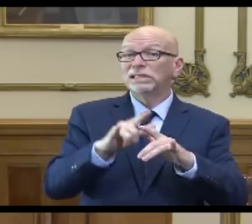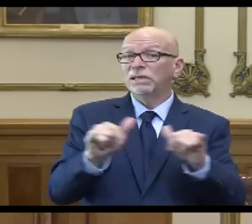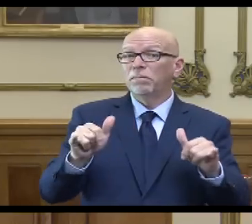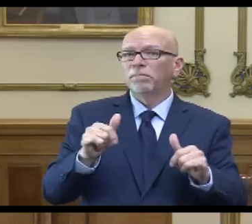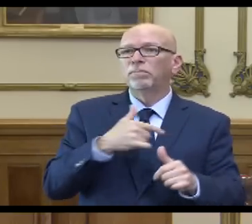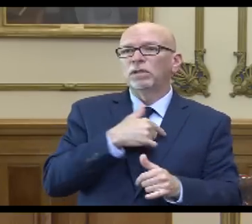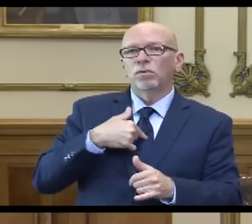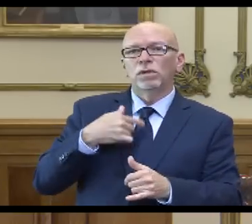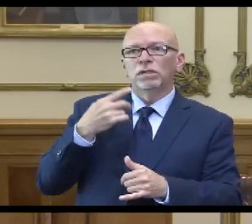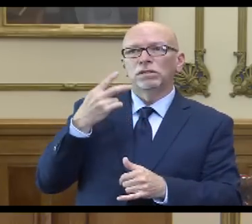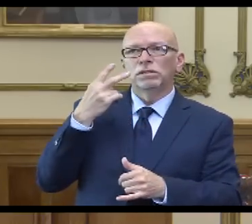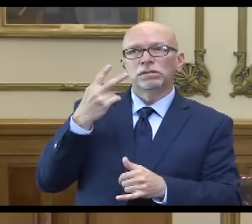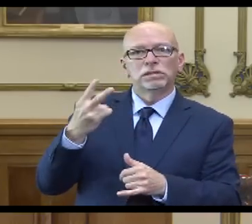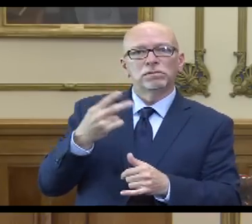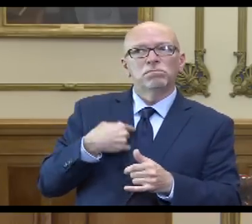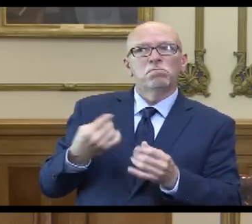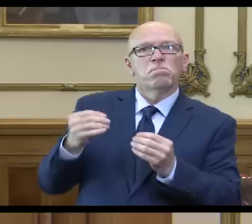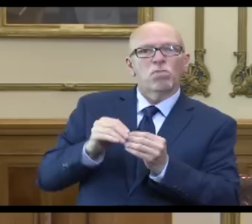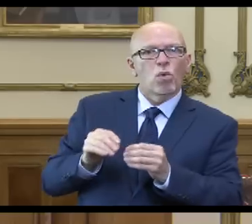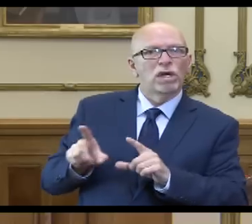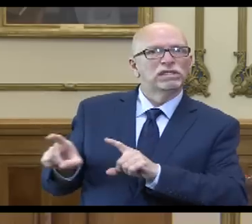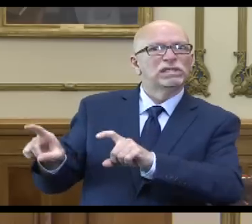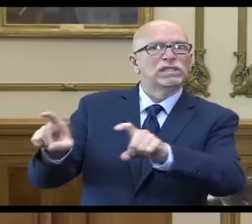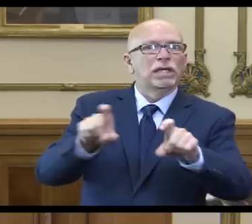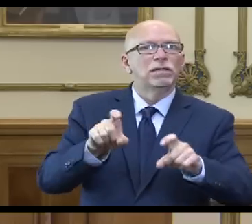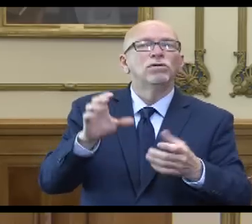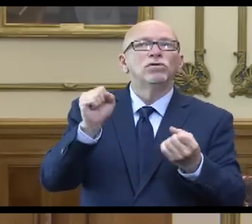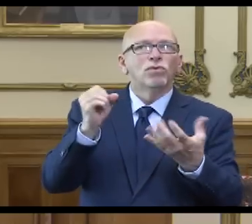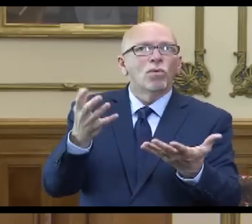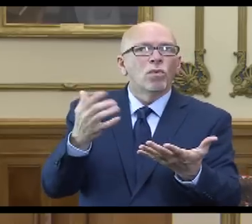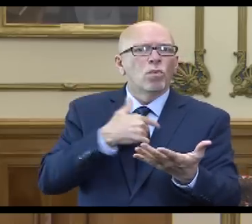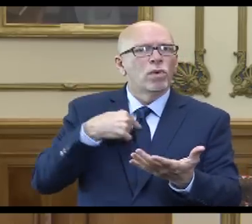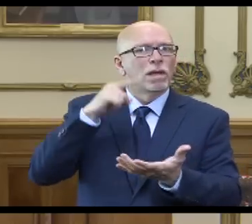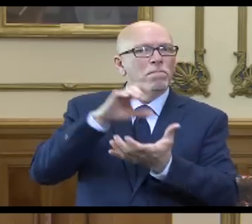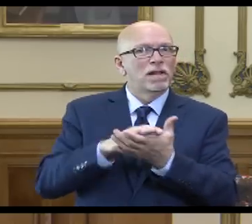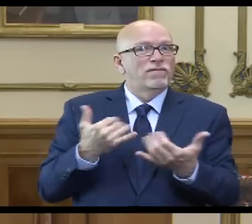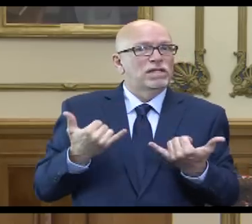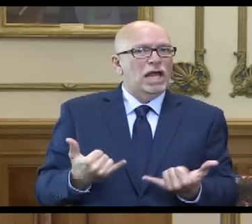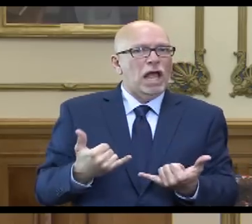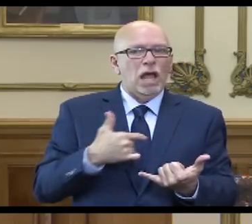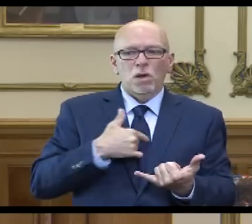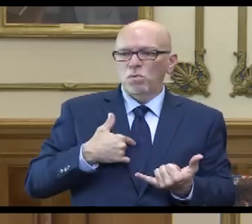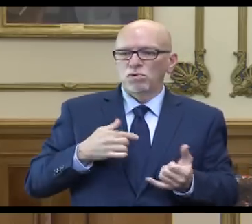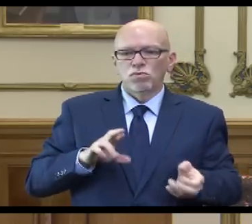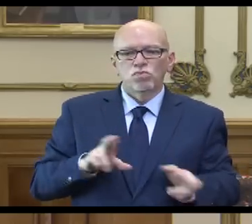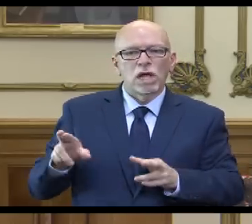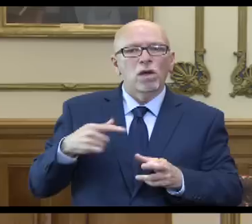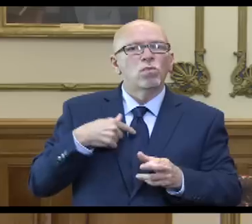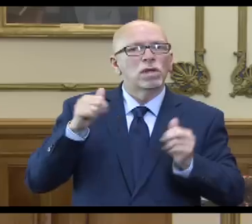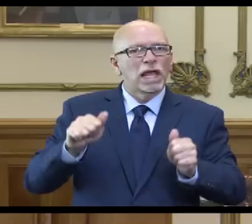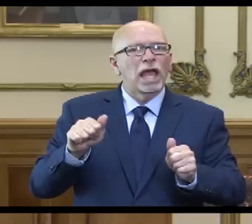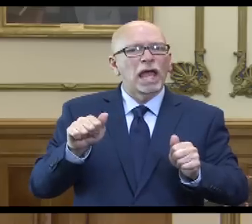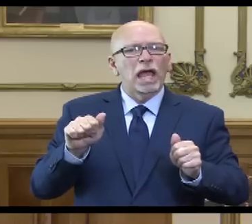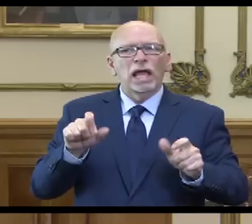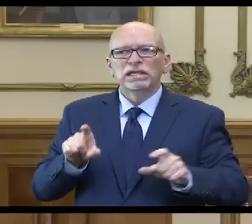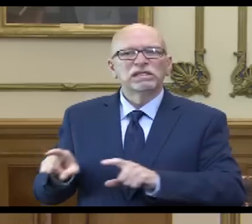have significantly grown our testing capacity. So now we believe we are in a position to do widespread testing of nursing